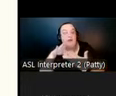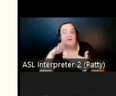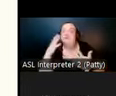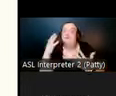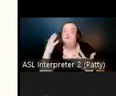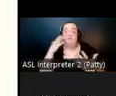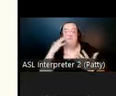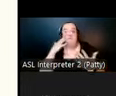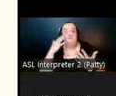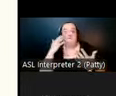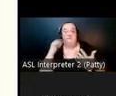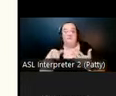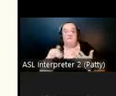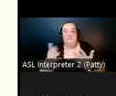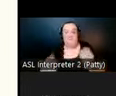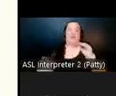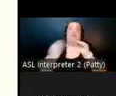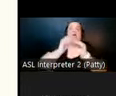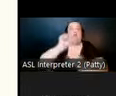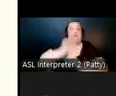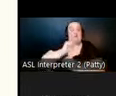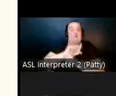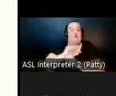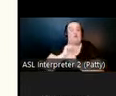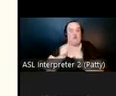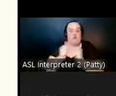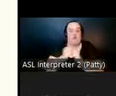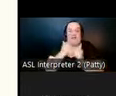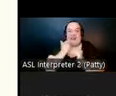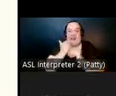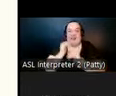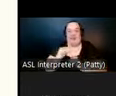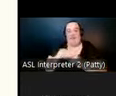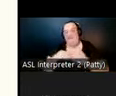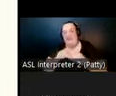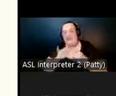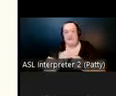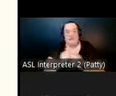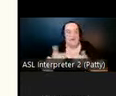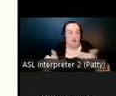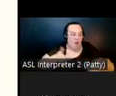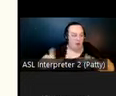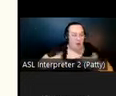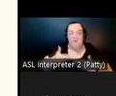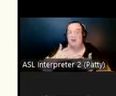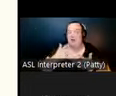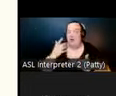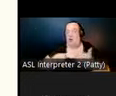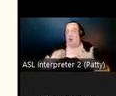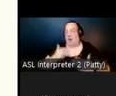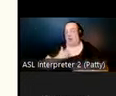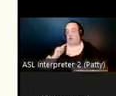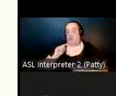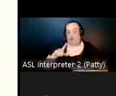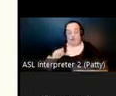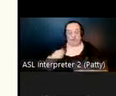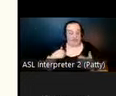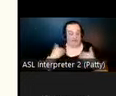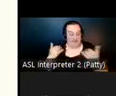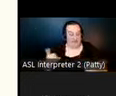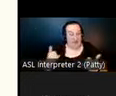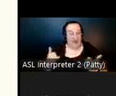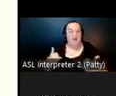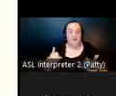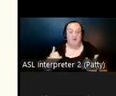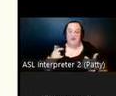the increased workload with our very limited hiring flexibilities and the tools that we currently have in place to staff